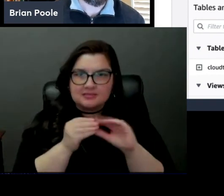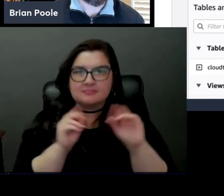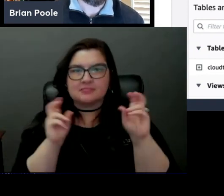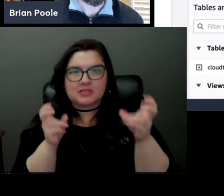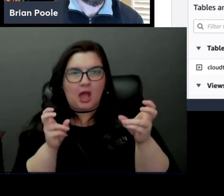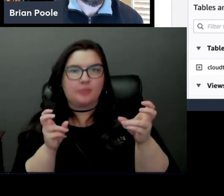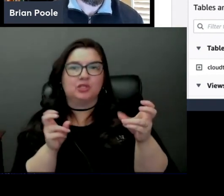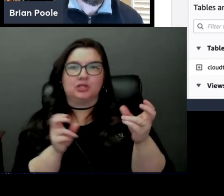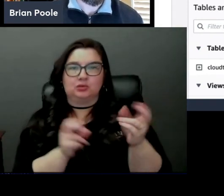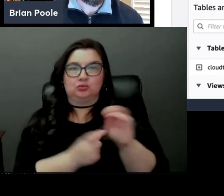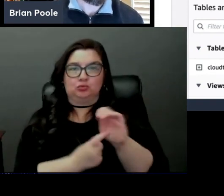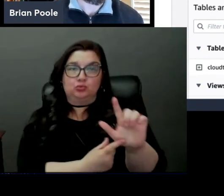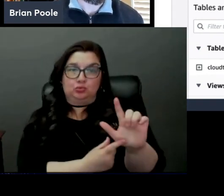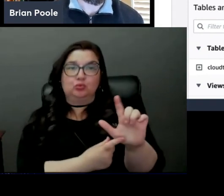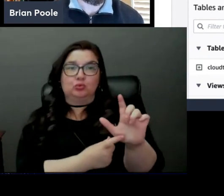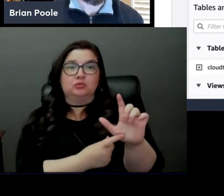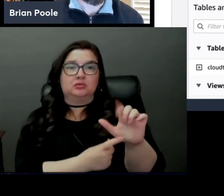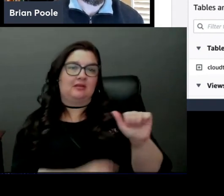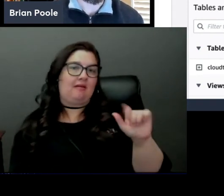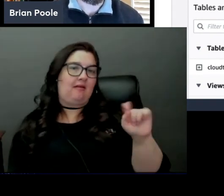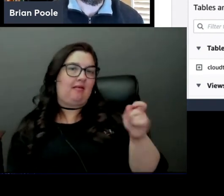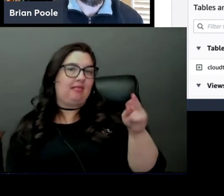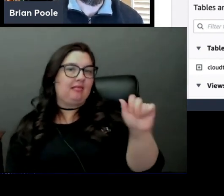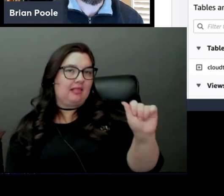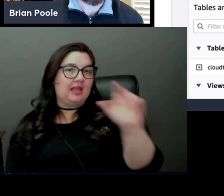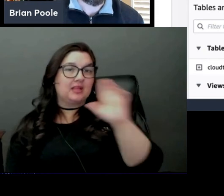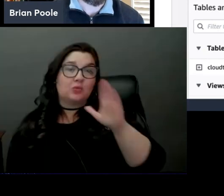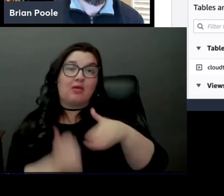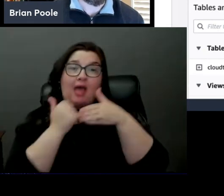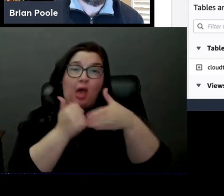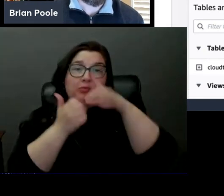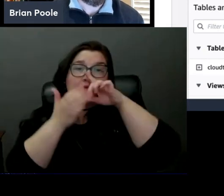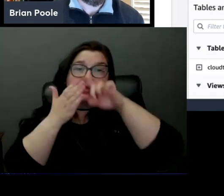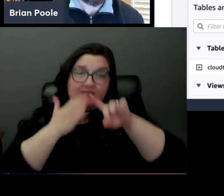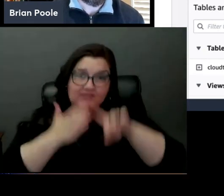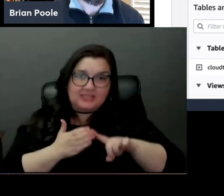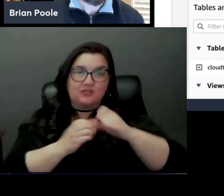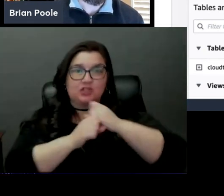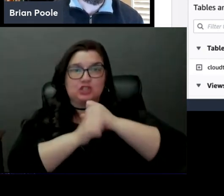Athena to help you in the investigation of a security event.